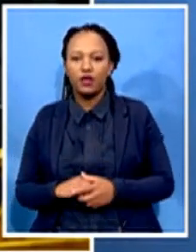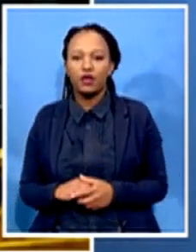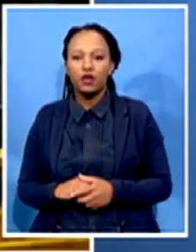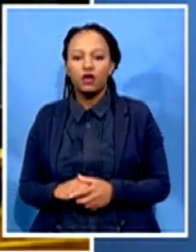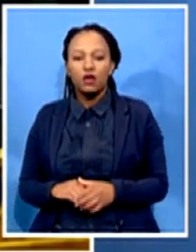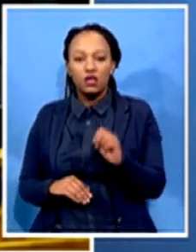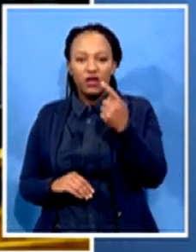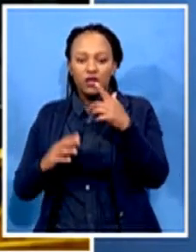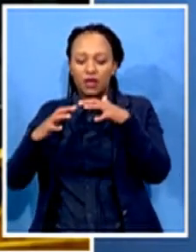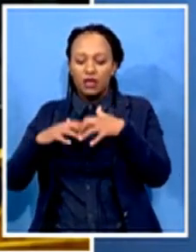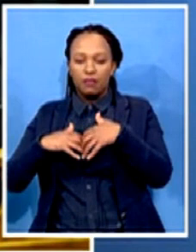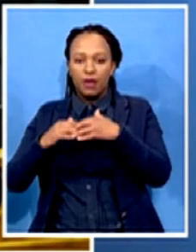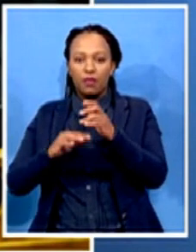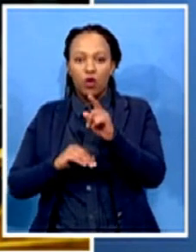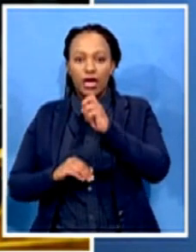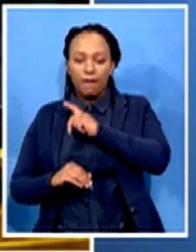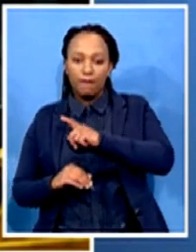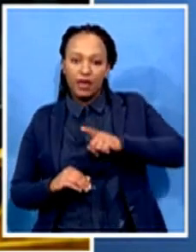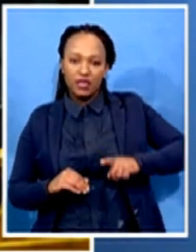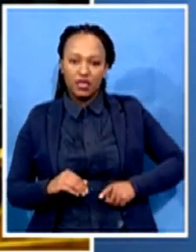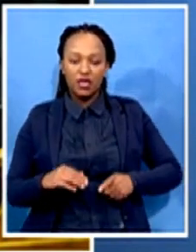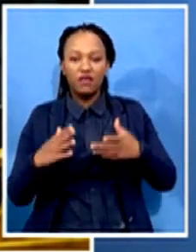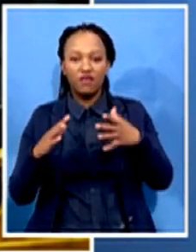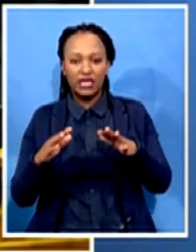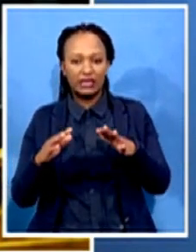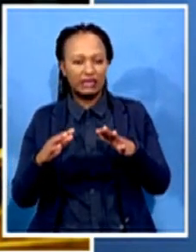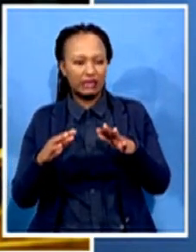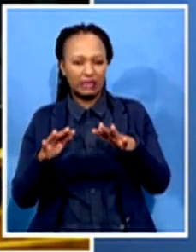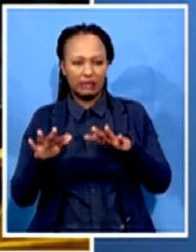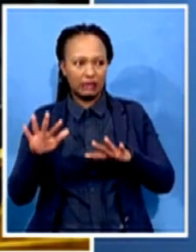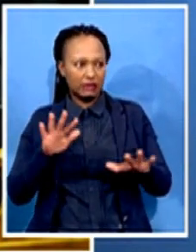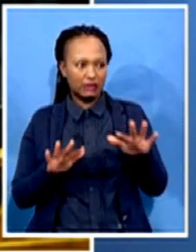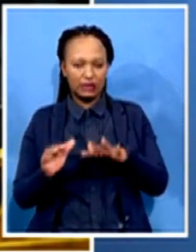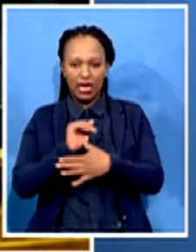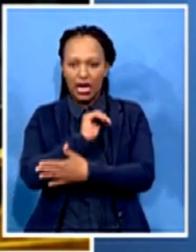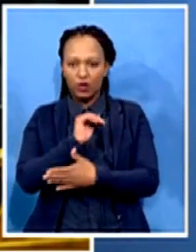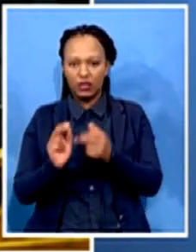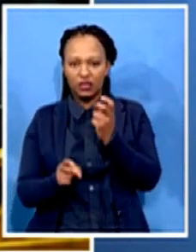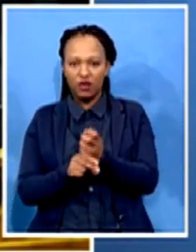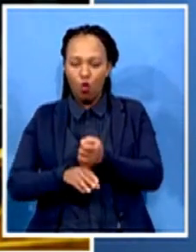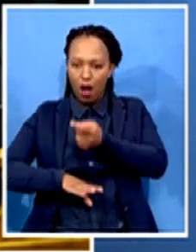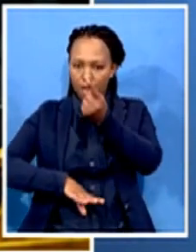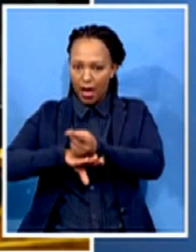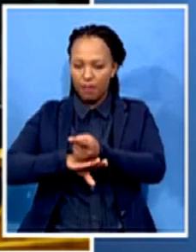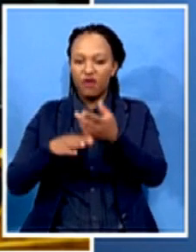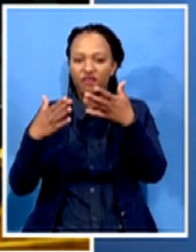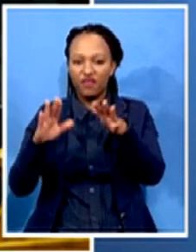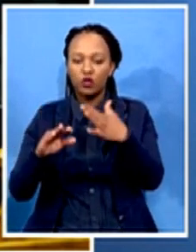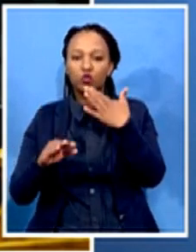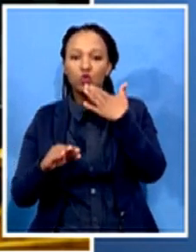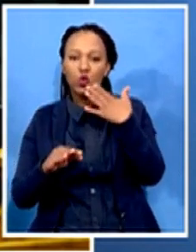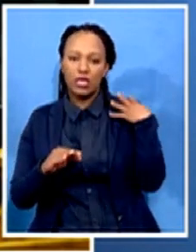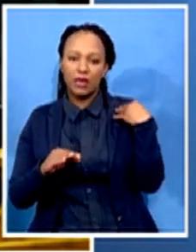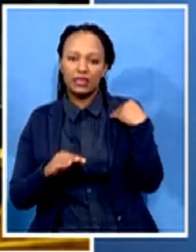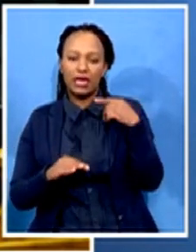the country in a great difficulty in that he has issued a reprimand and sanctioned the minister to dock her salary for 3